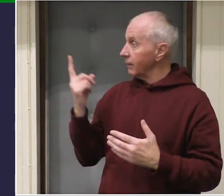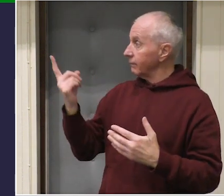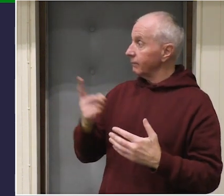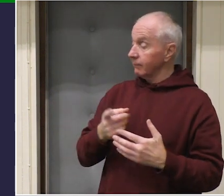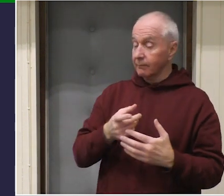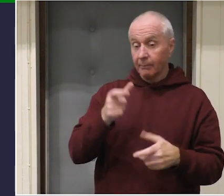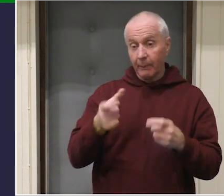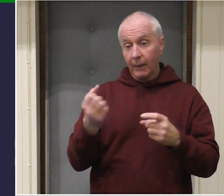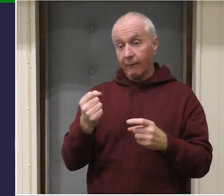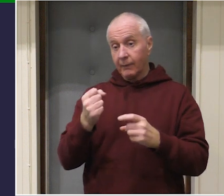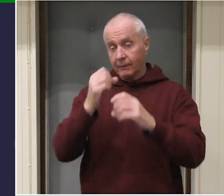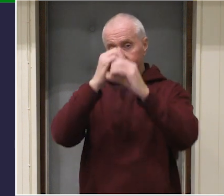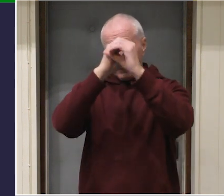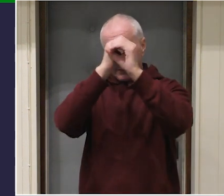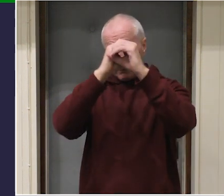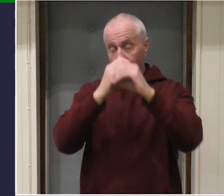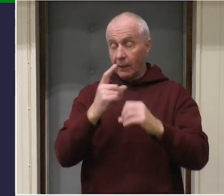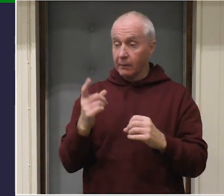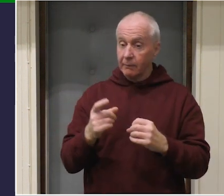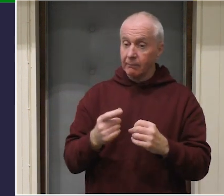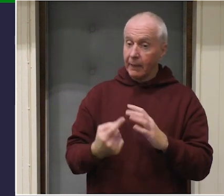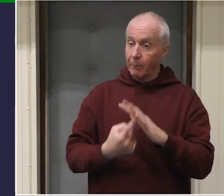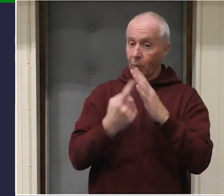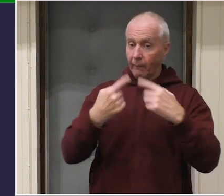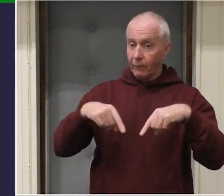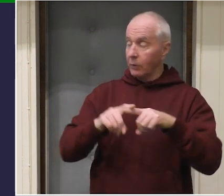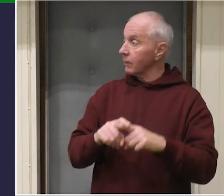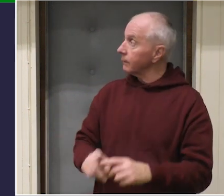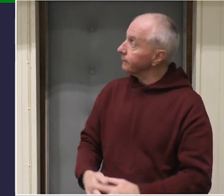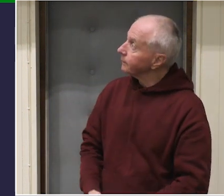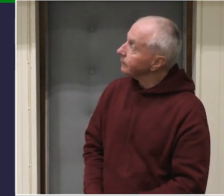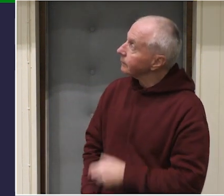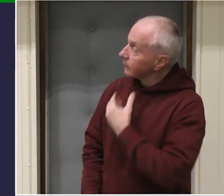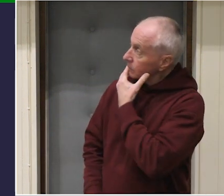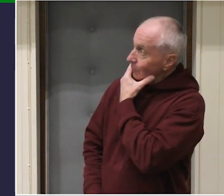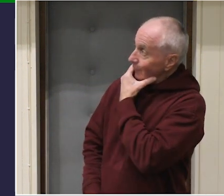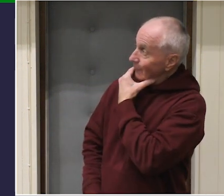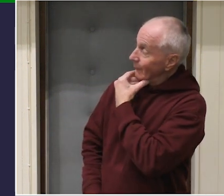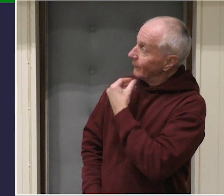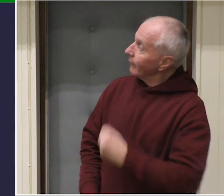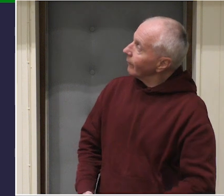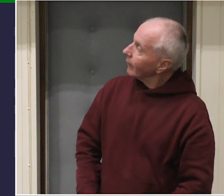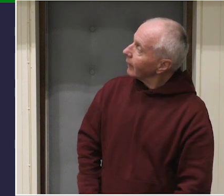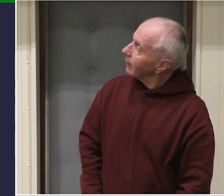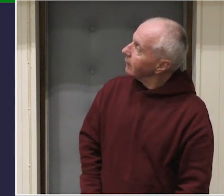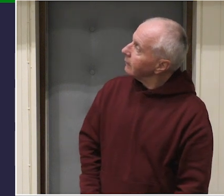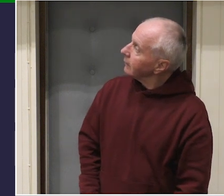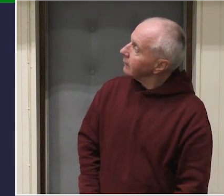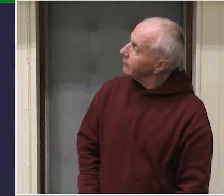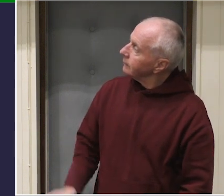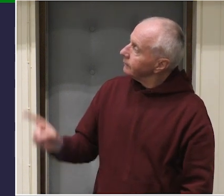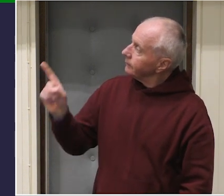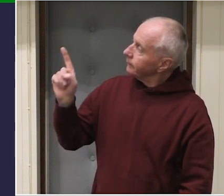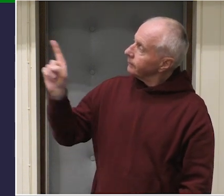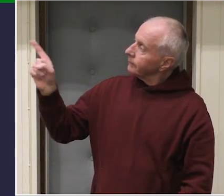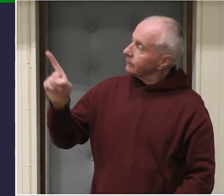it. It's great, I just report the results. Finally, over here, you see these little things dotting up. Now, these stars cannot